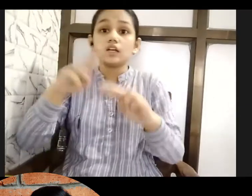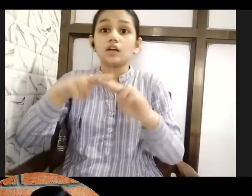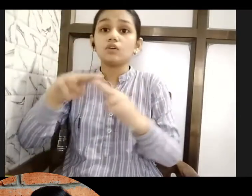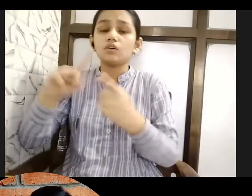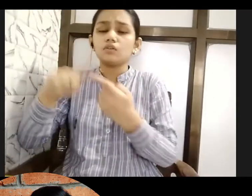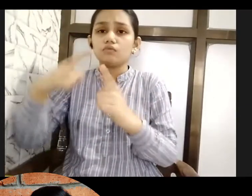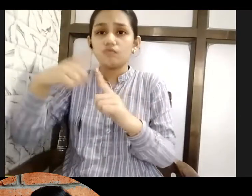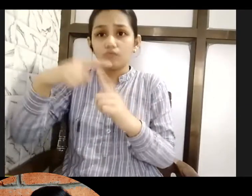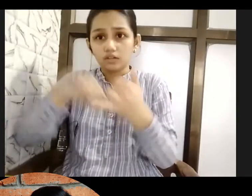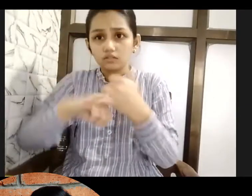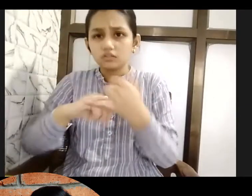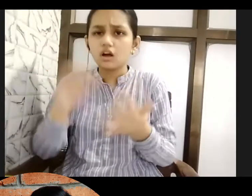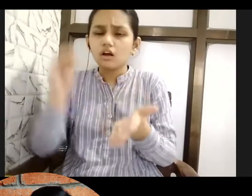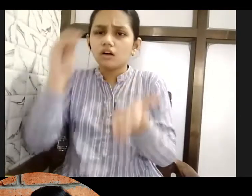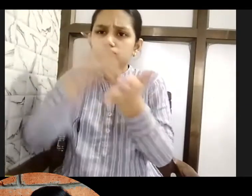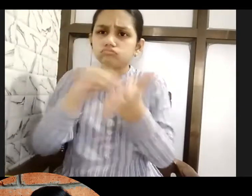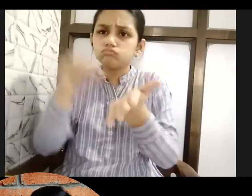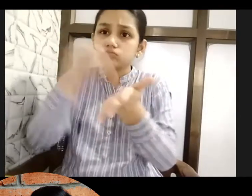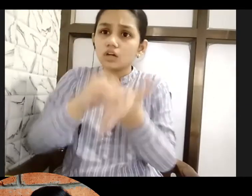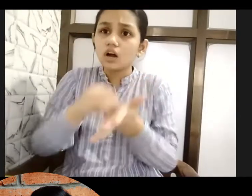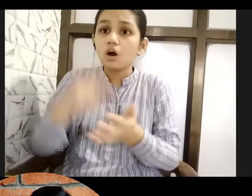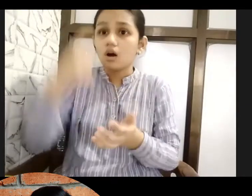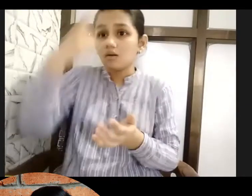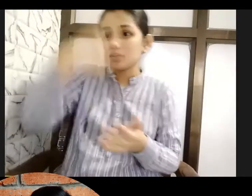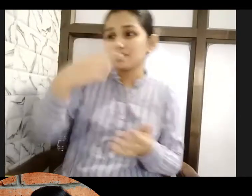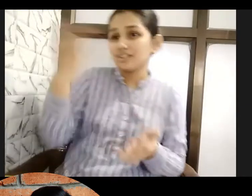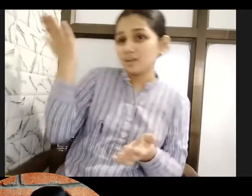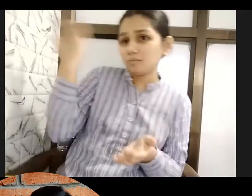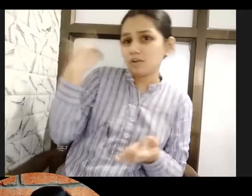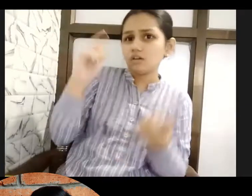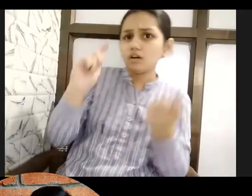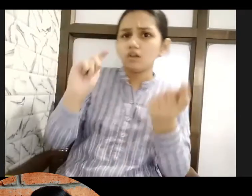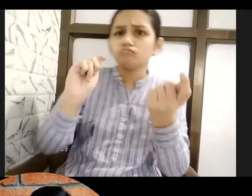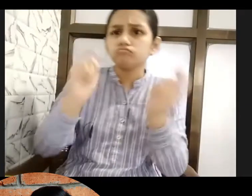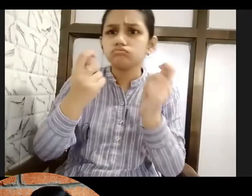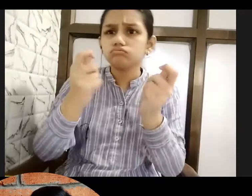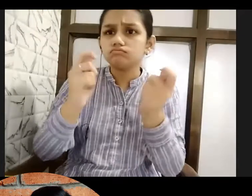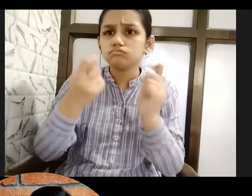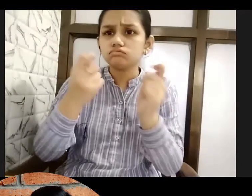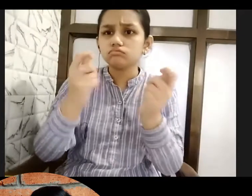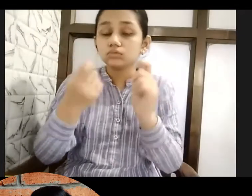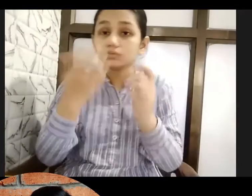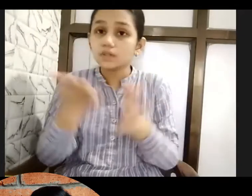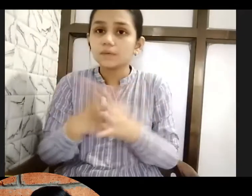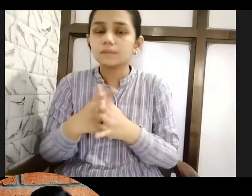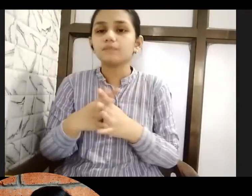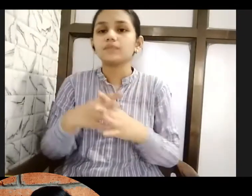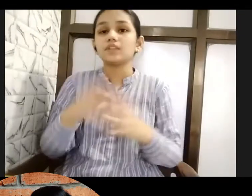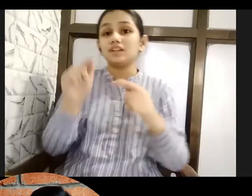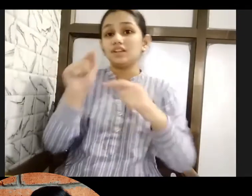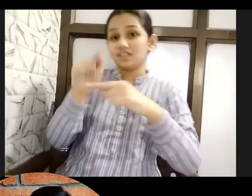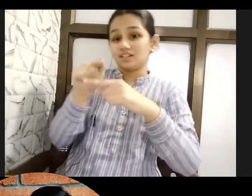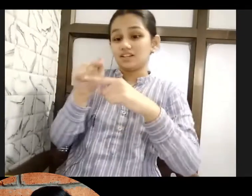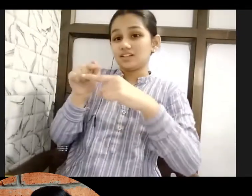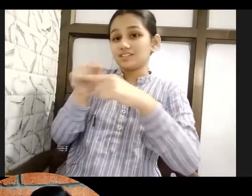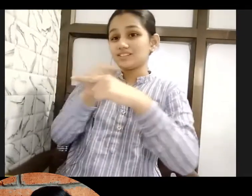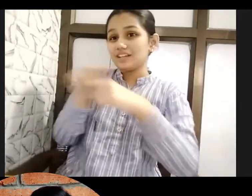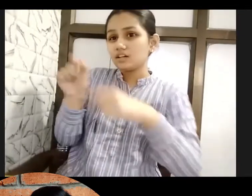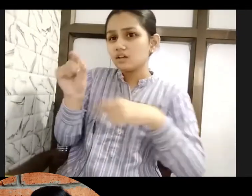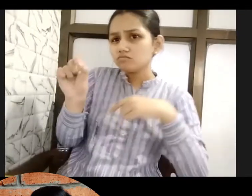effects. All these are effects and you can use the slider to change the effect.